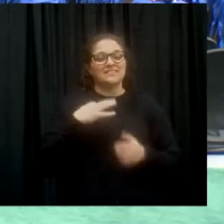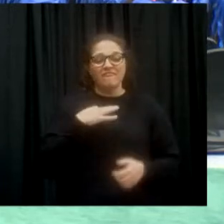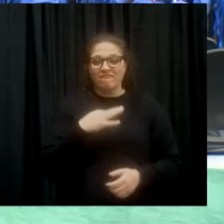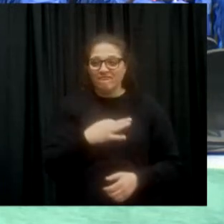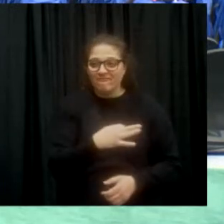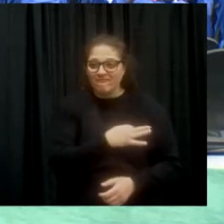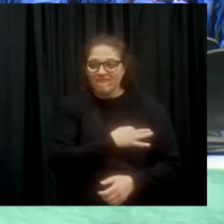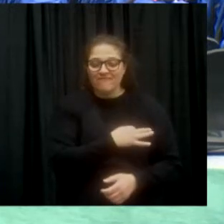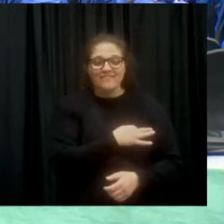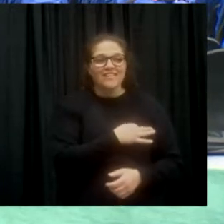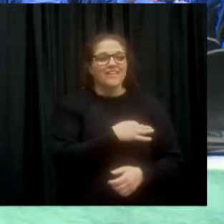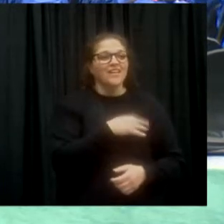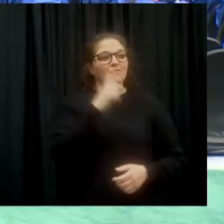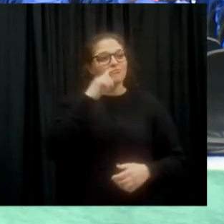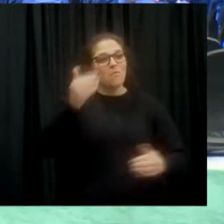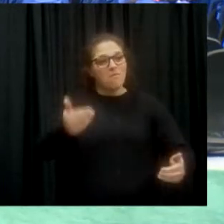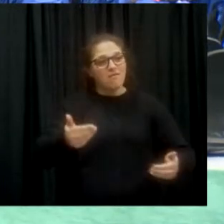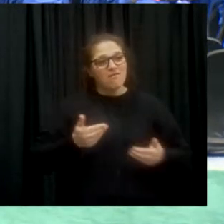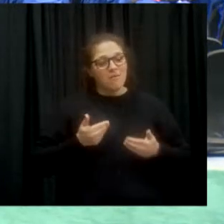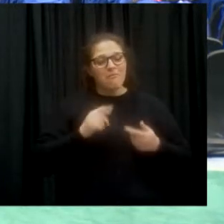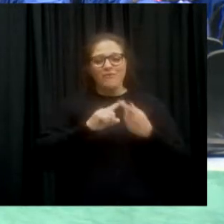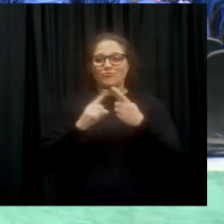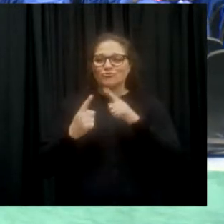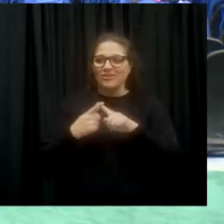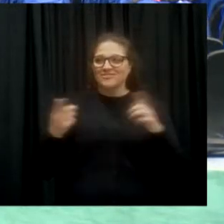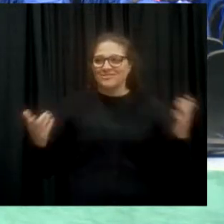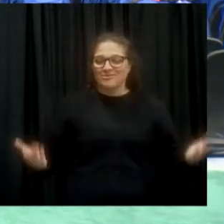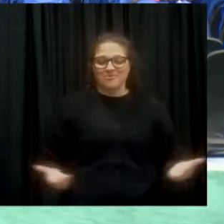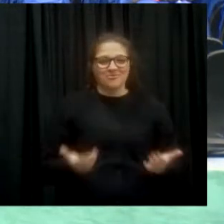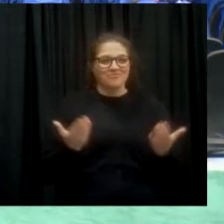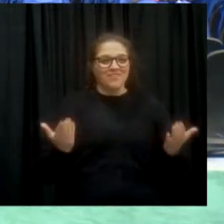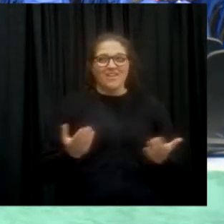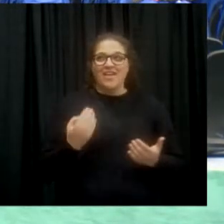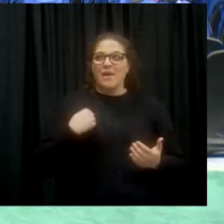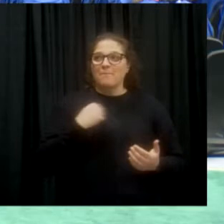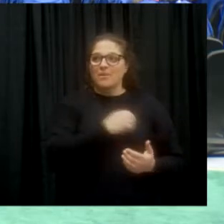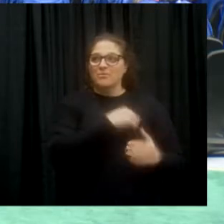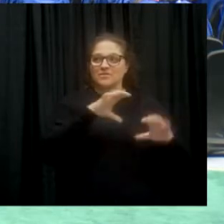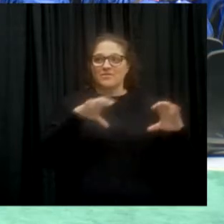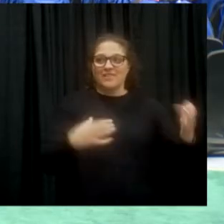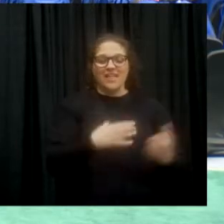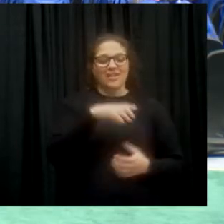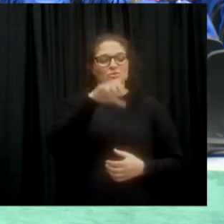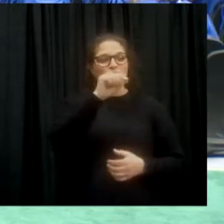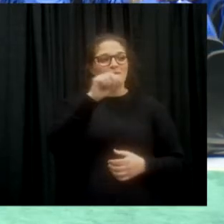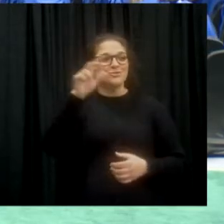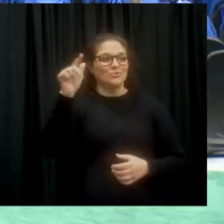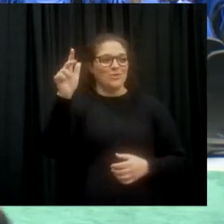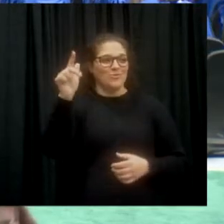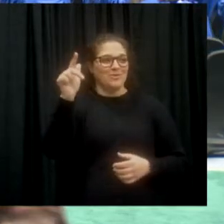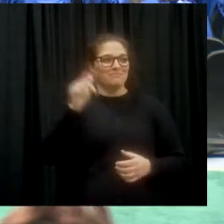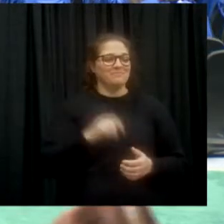faculty, distinguished guests and friends, and members of the class of 2023.